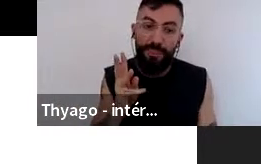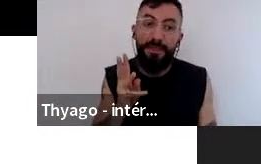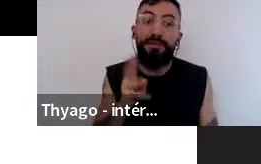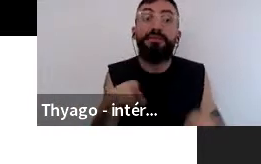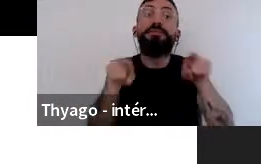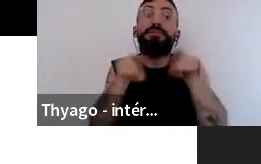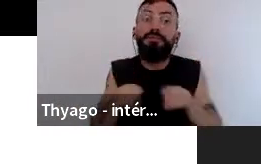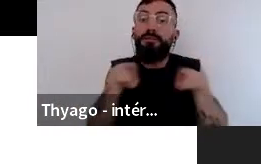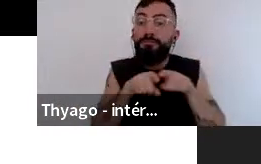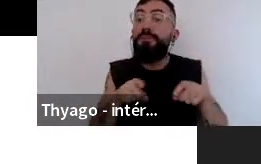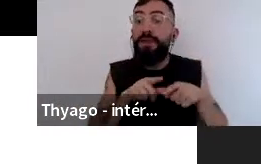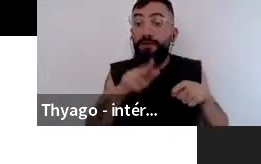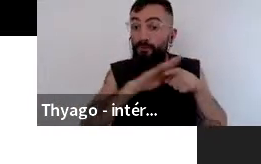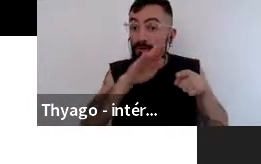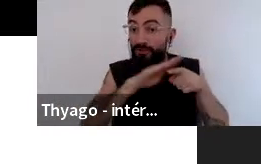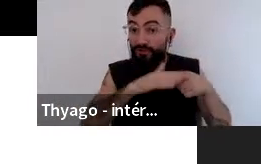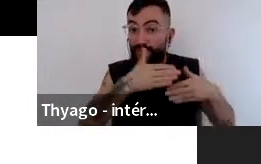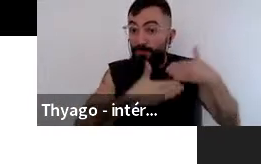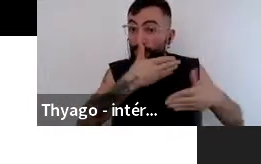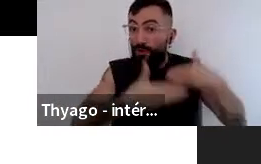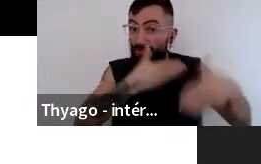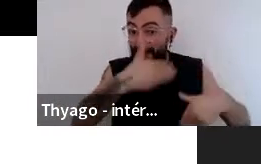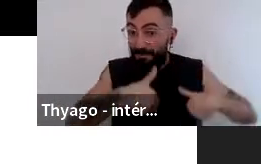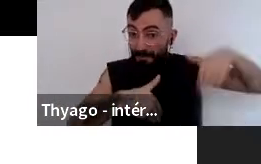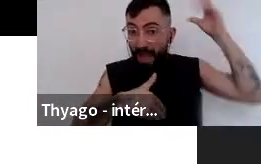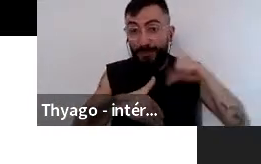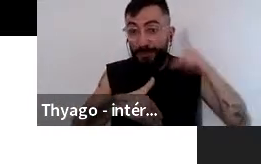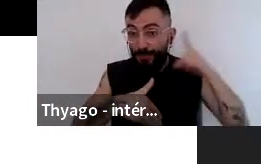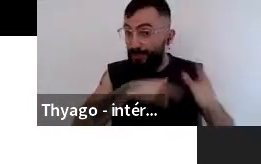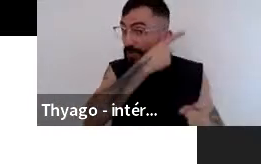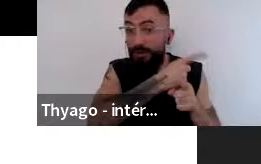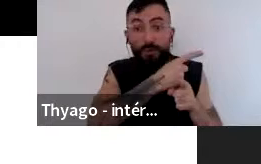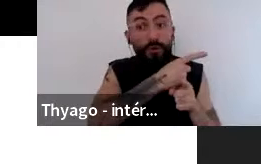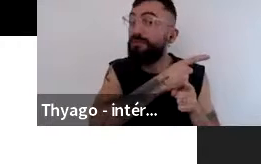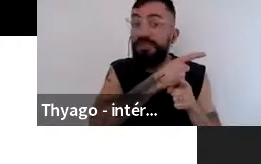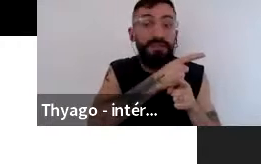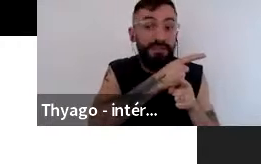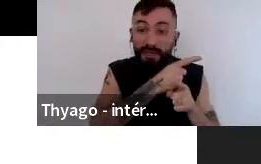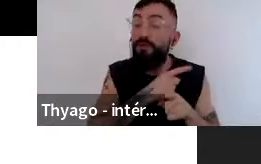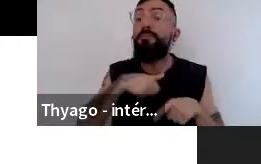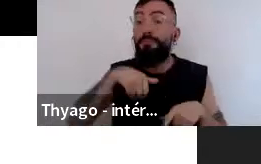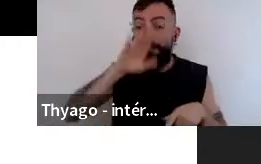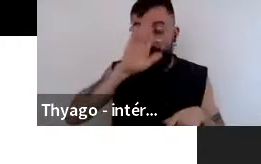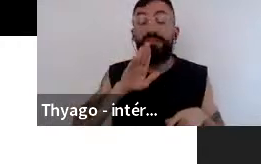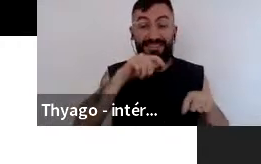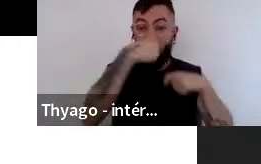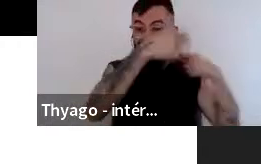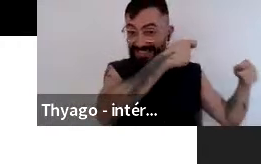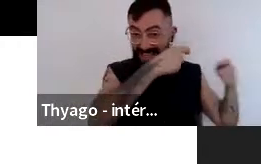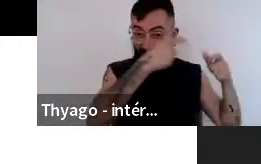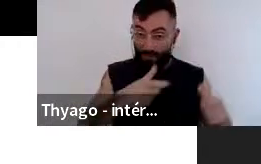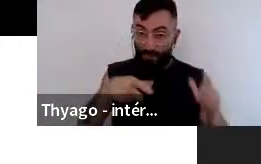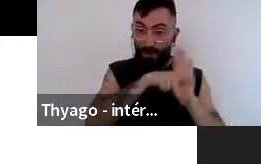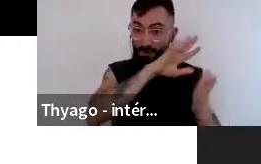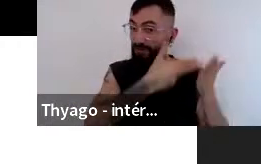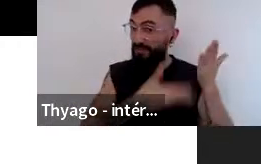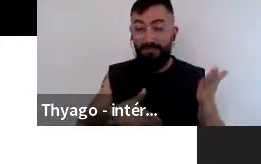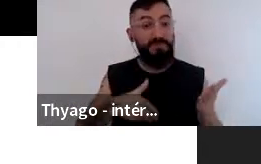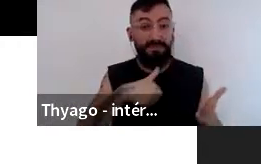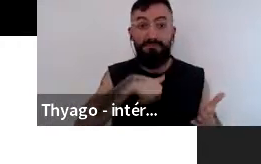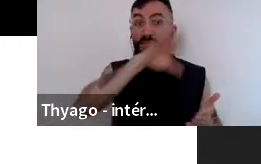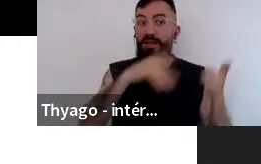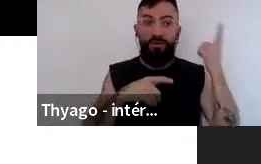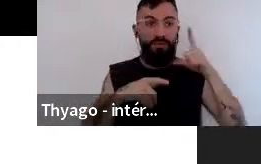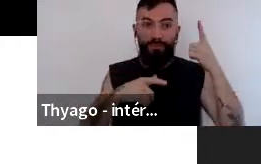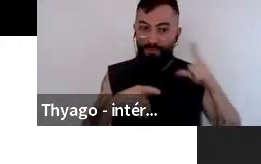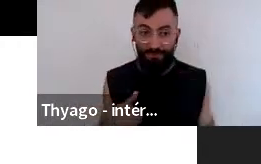morphological processes are not as productive in the creation of toponymic signs in Libras. We have observed